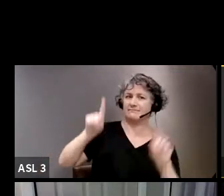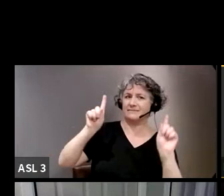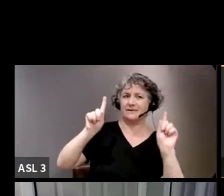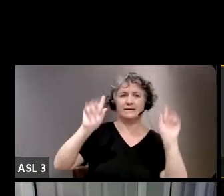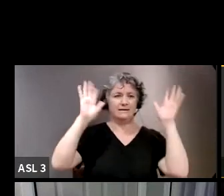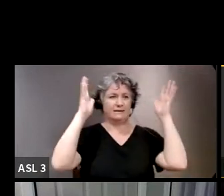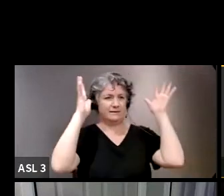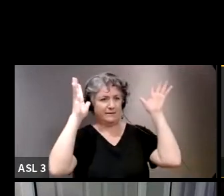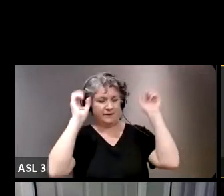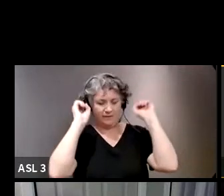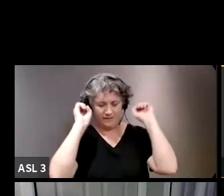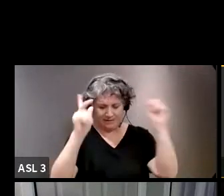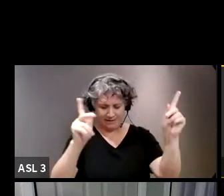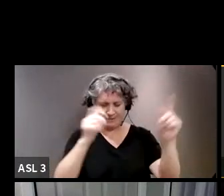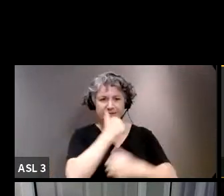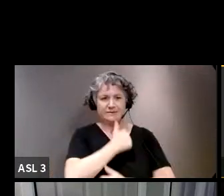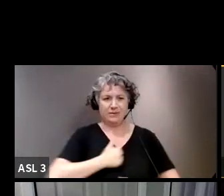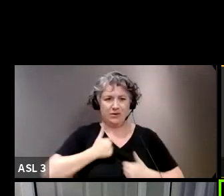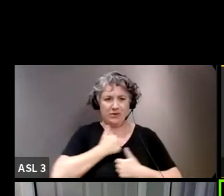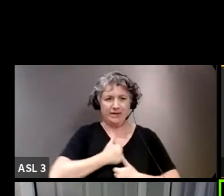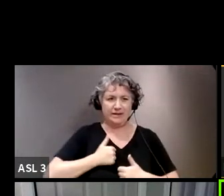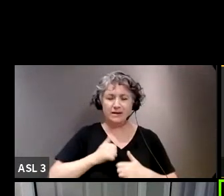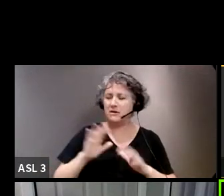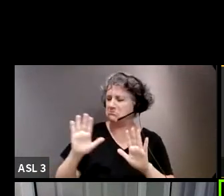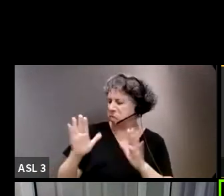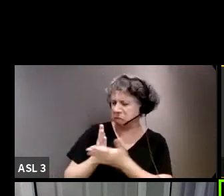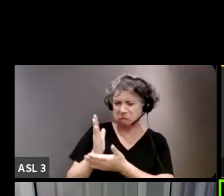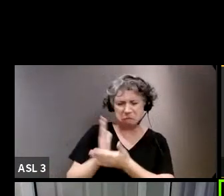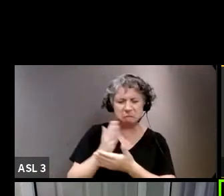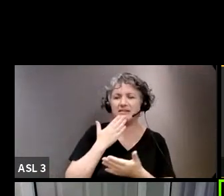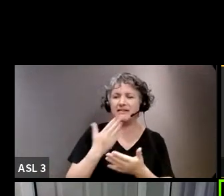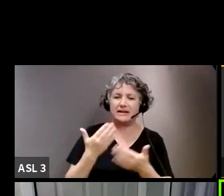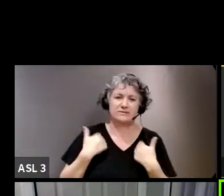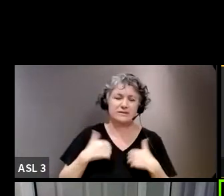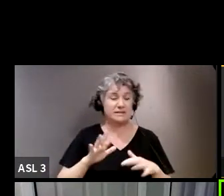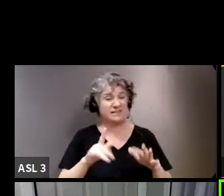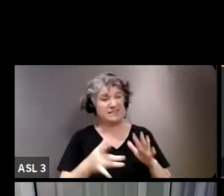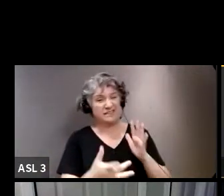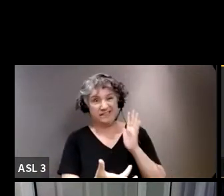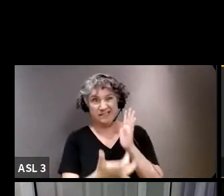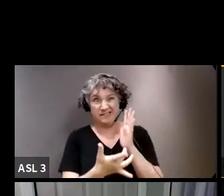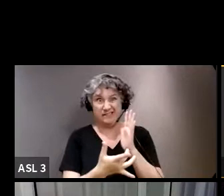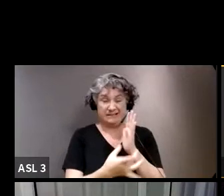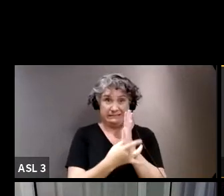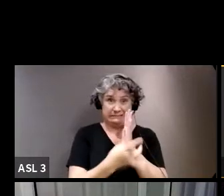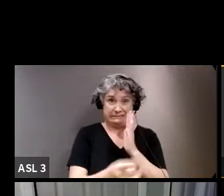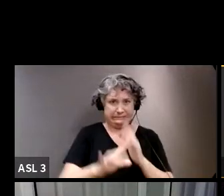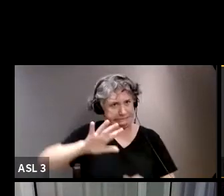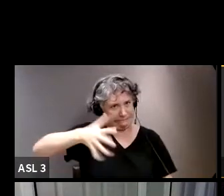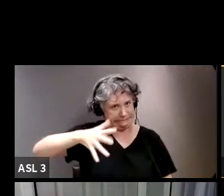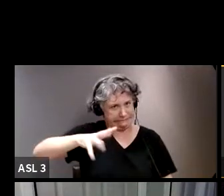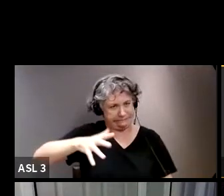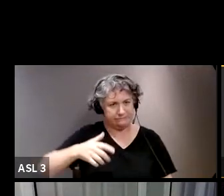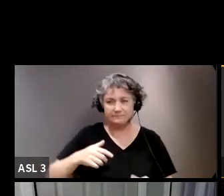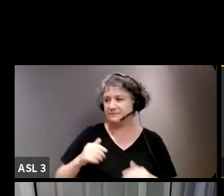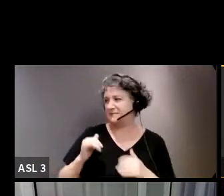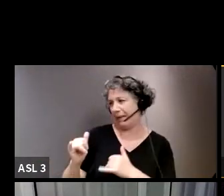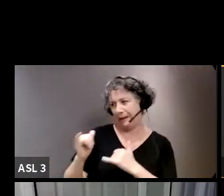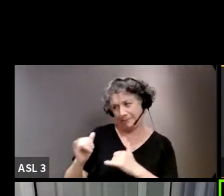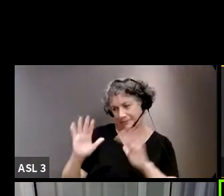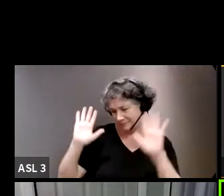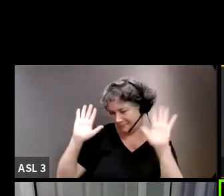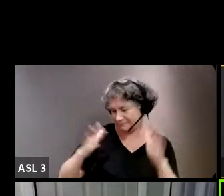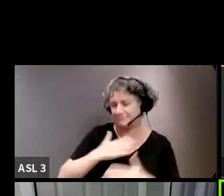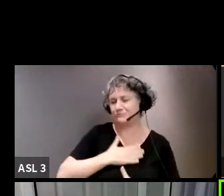okay sorry about that no that's okay thank you very much i'm not very good at the tech stuff neither am i so